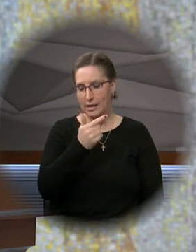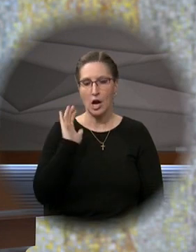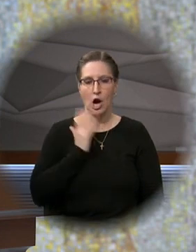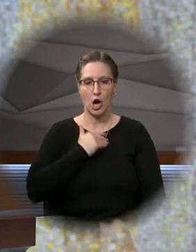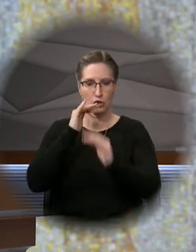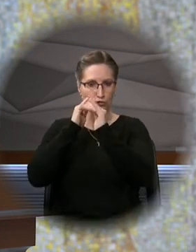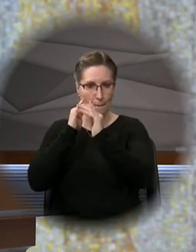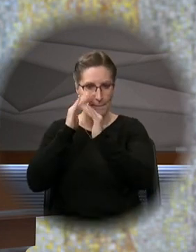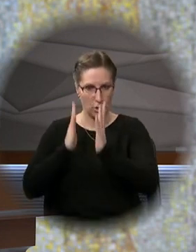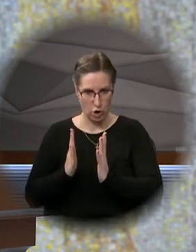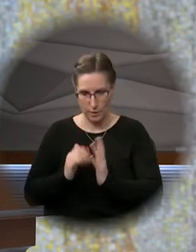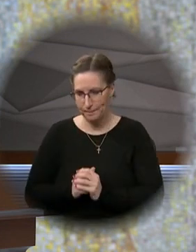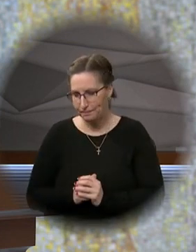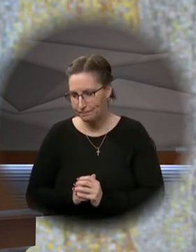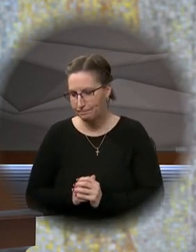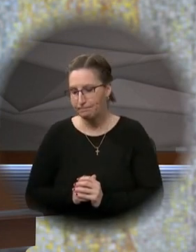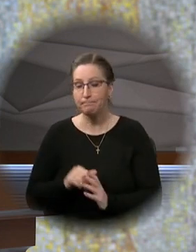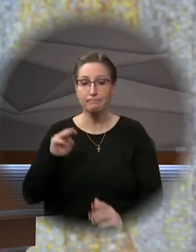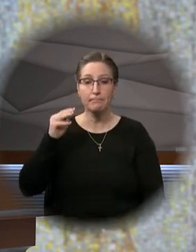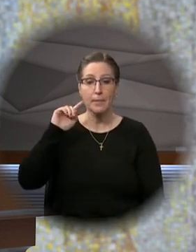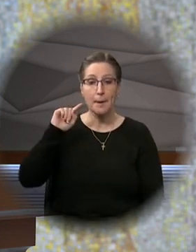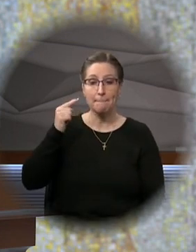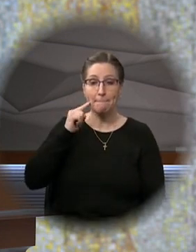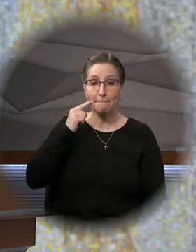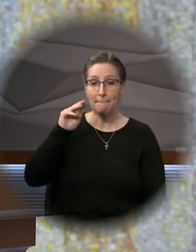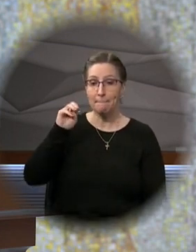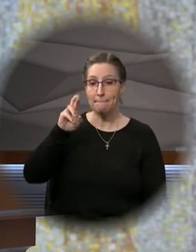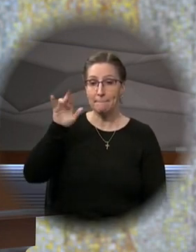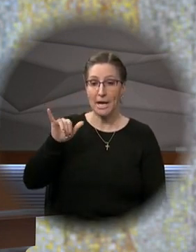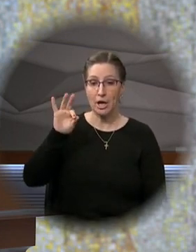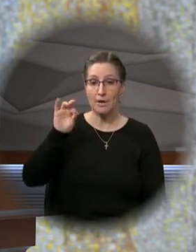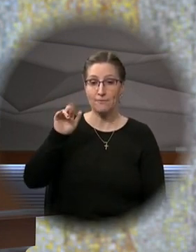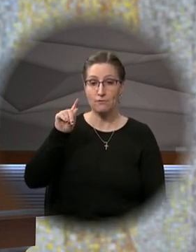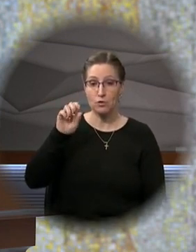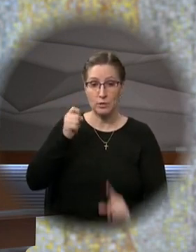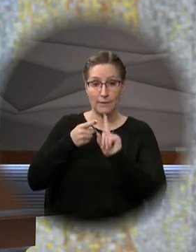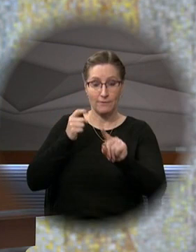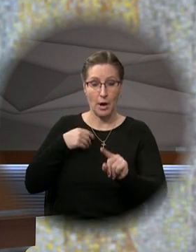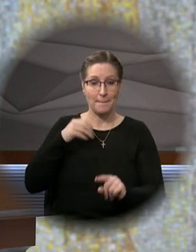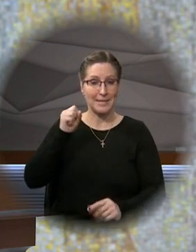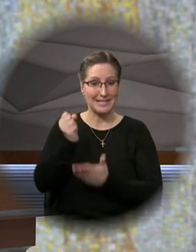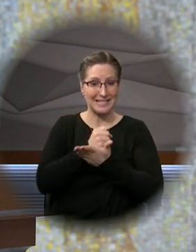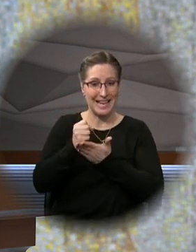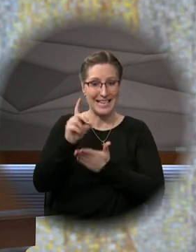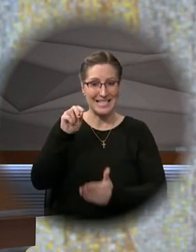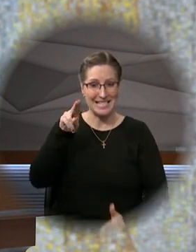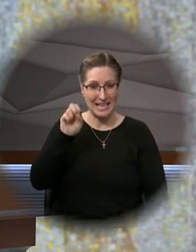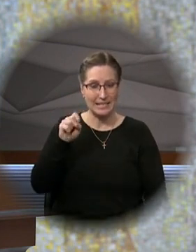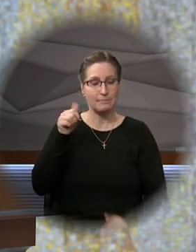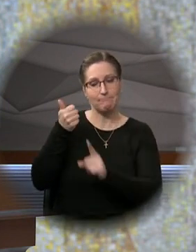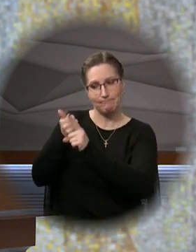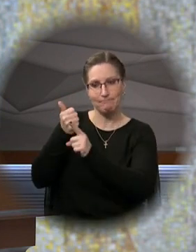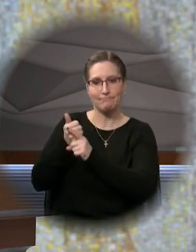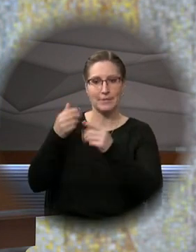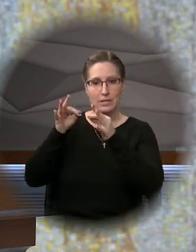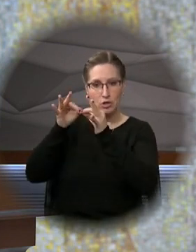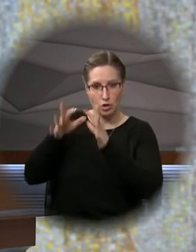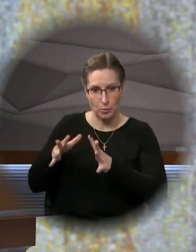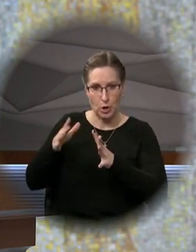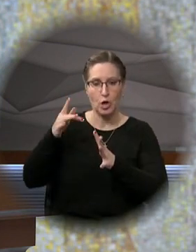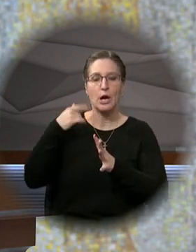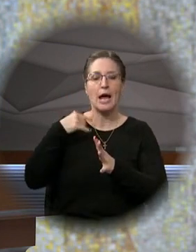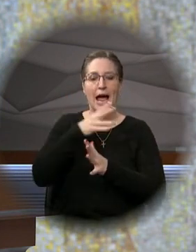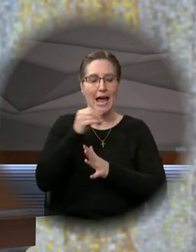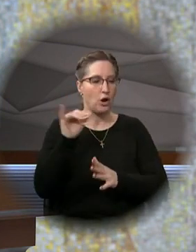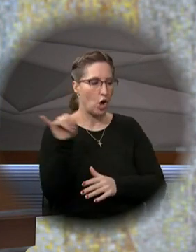as trumpeter. Mary Fruits of St. Denis Parish in Madison, who interpreted the Mass and the